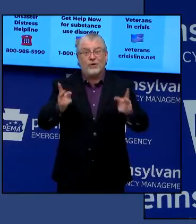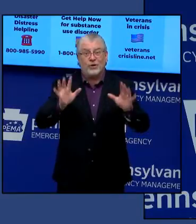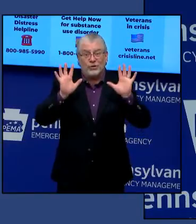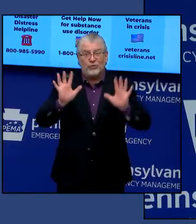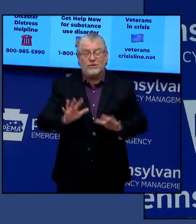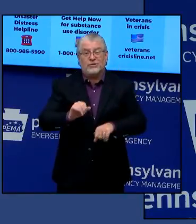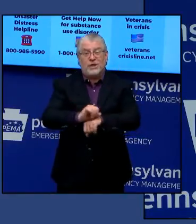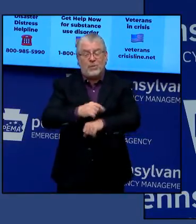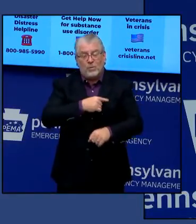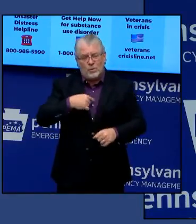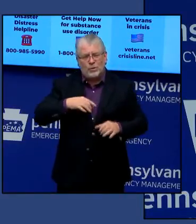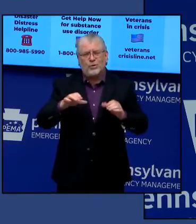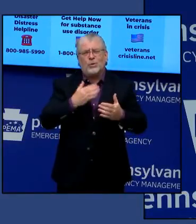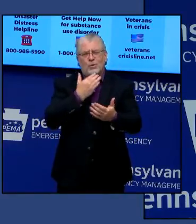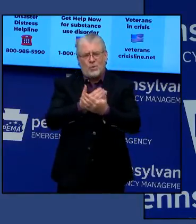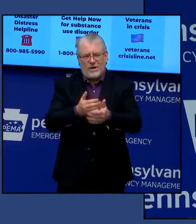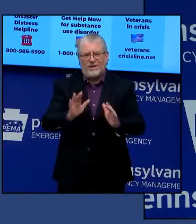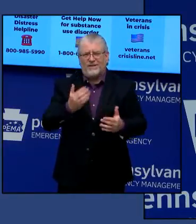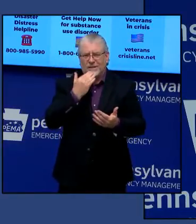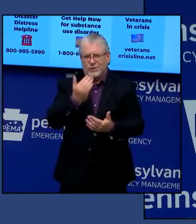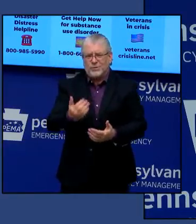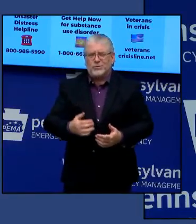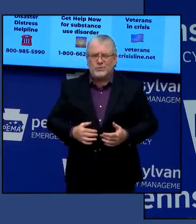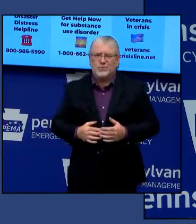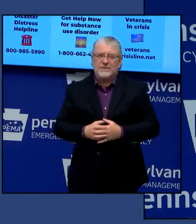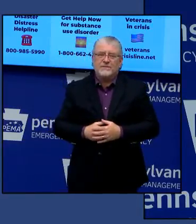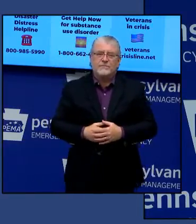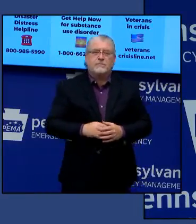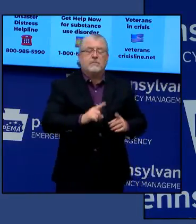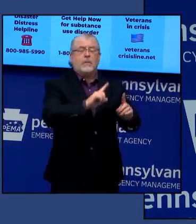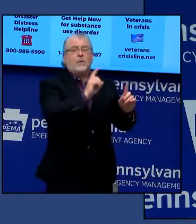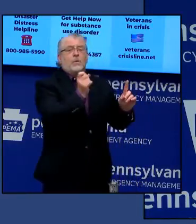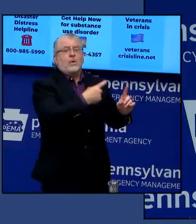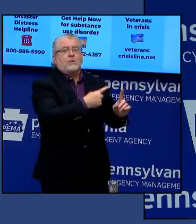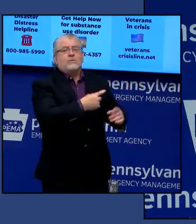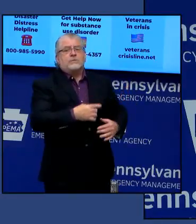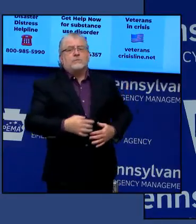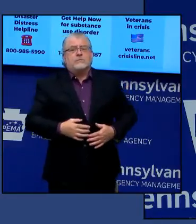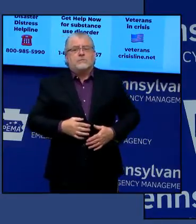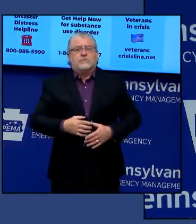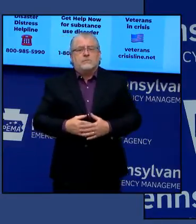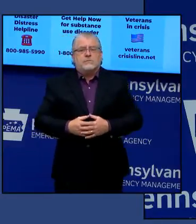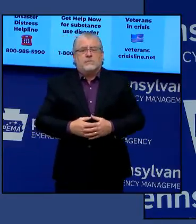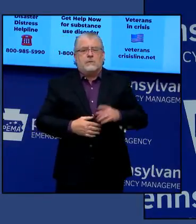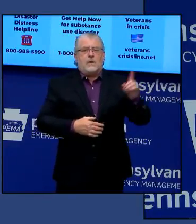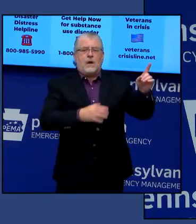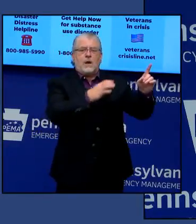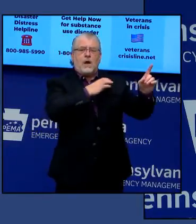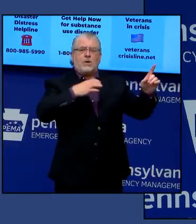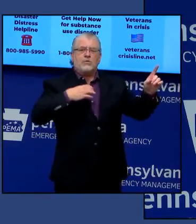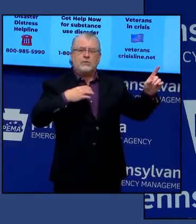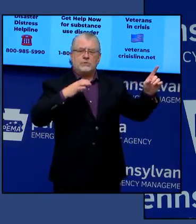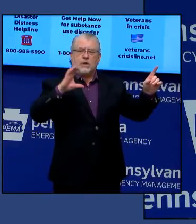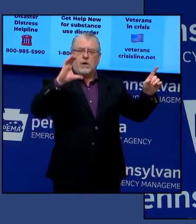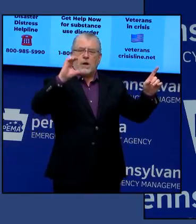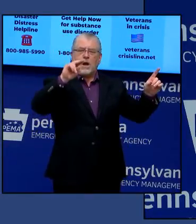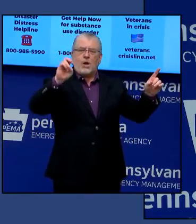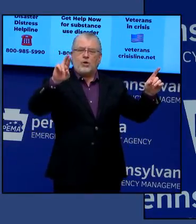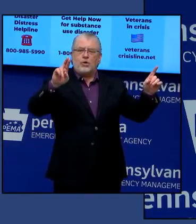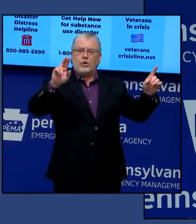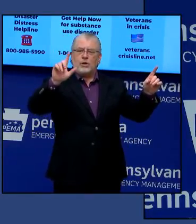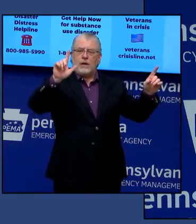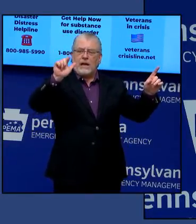WESA. Congressman Connor Lamb says that he's been told the federal government will not be providing any more personal protective equipment to